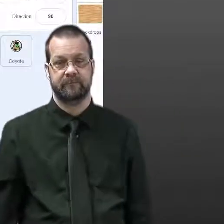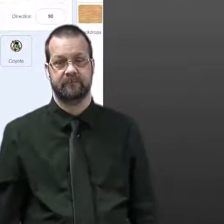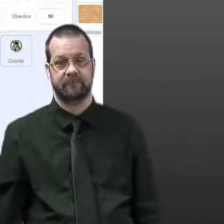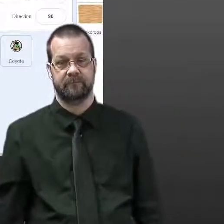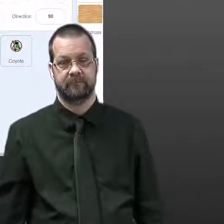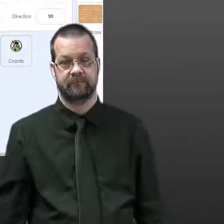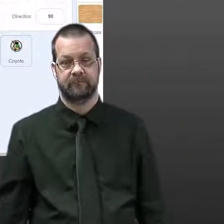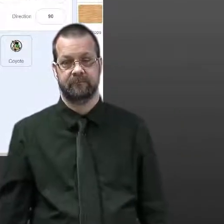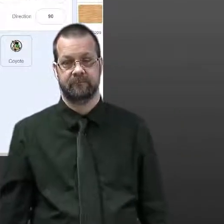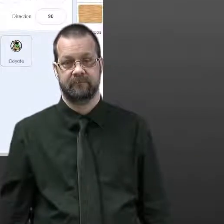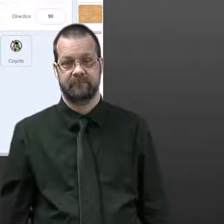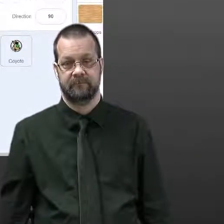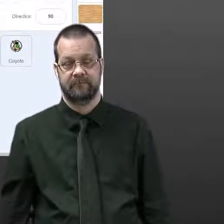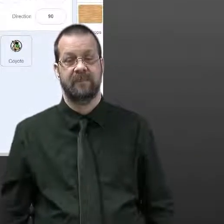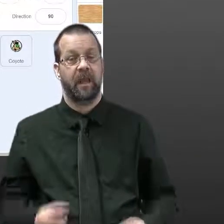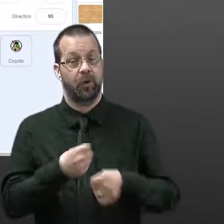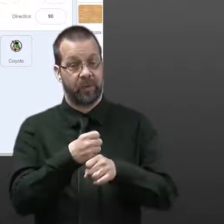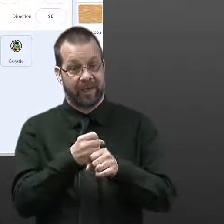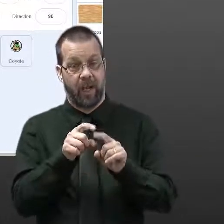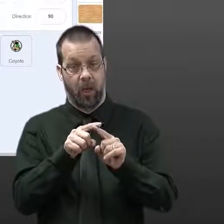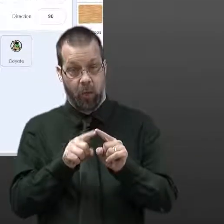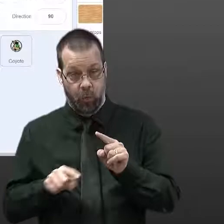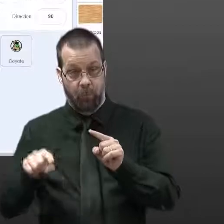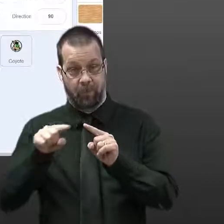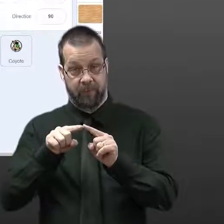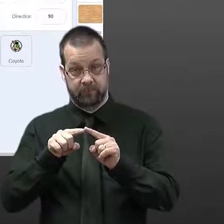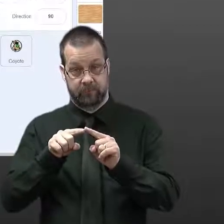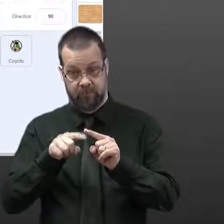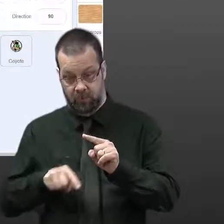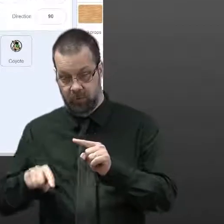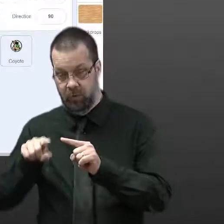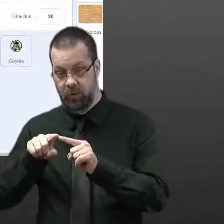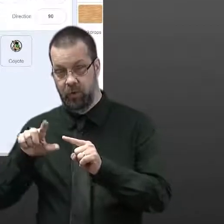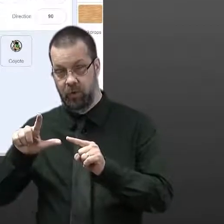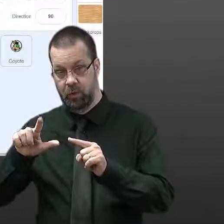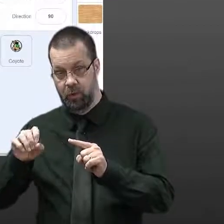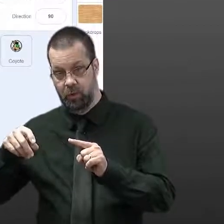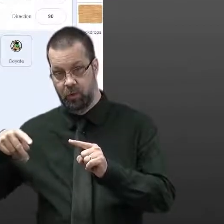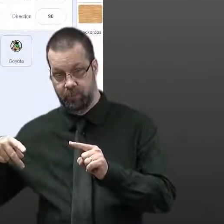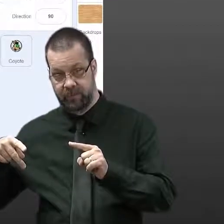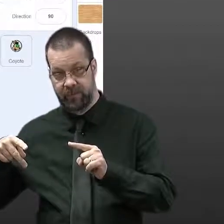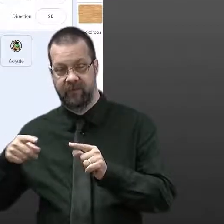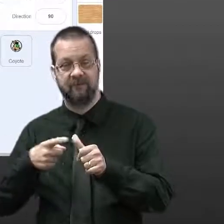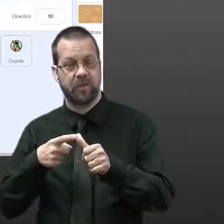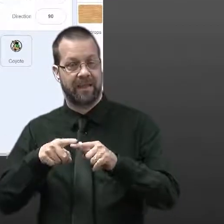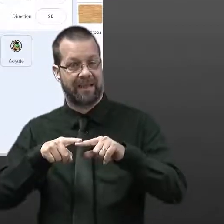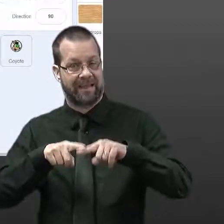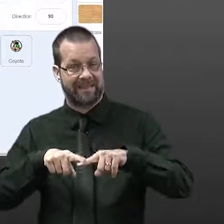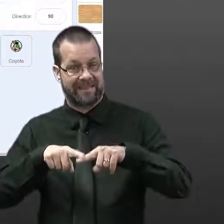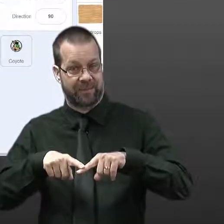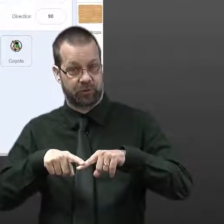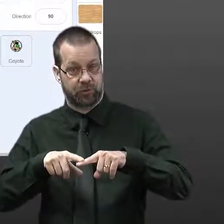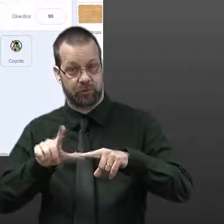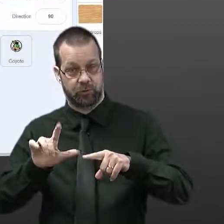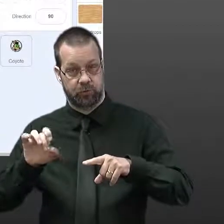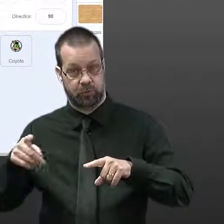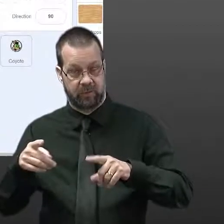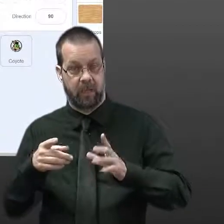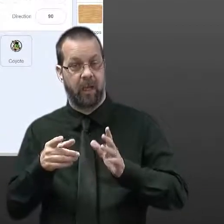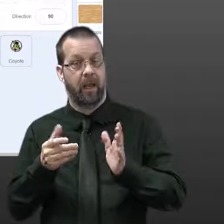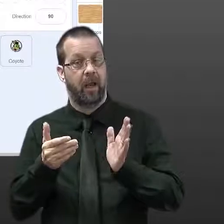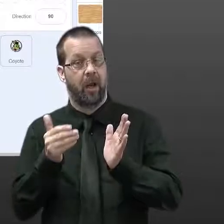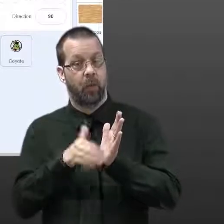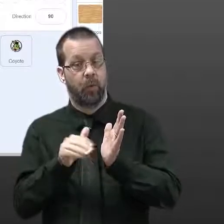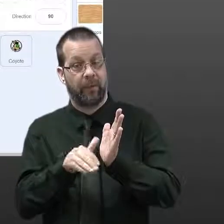no. The next thing that we're going to do is we're going to get a loop and repeat some things. We are going to get what's called a conditional